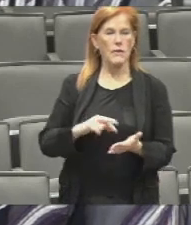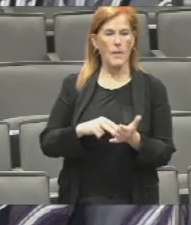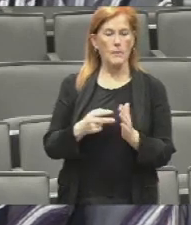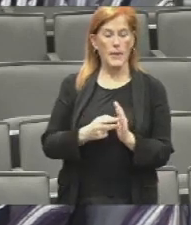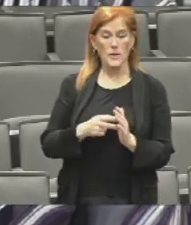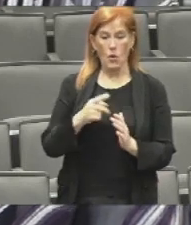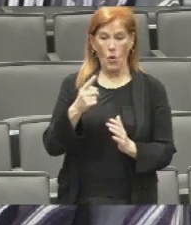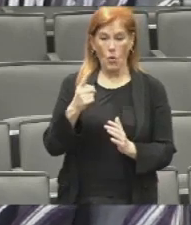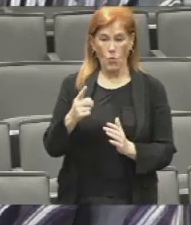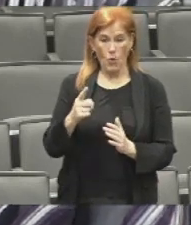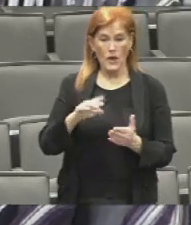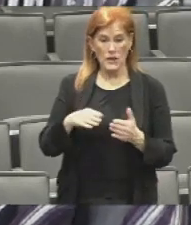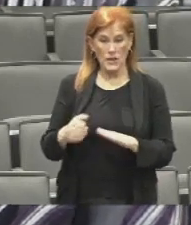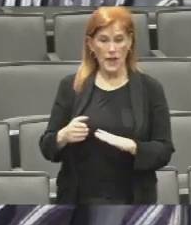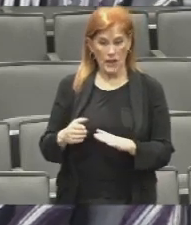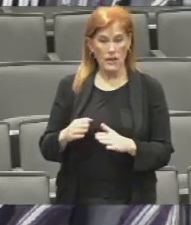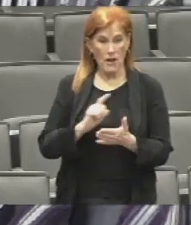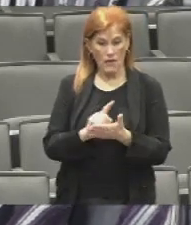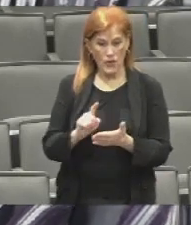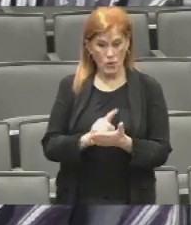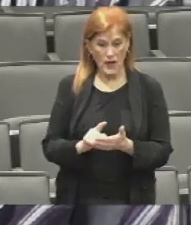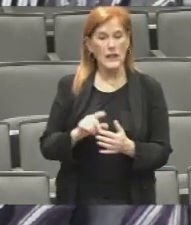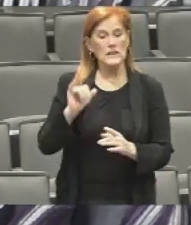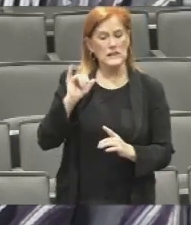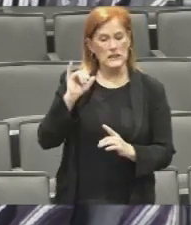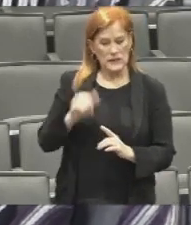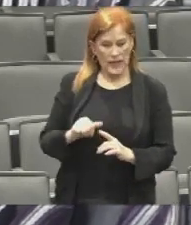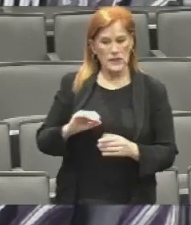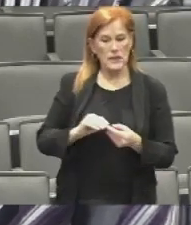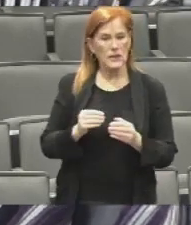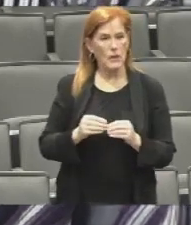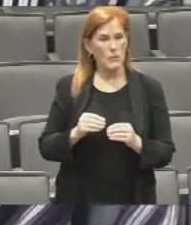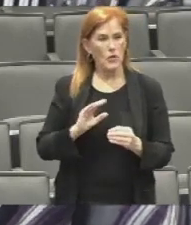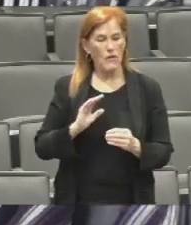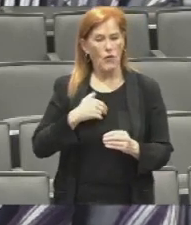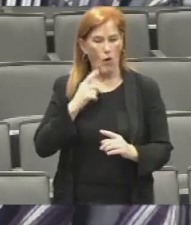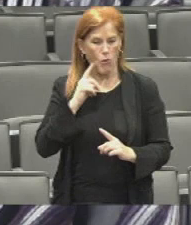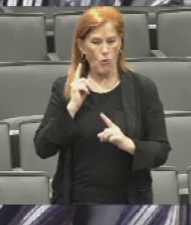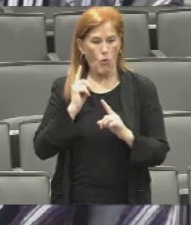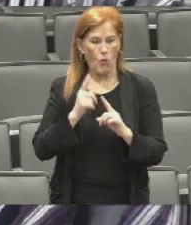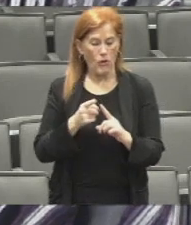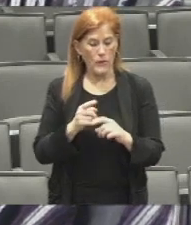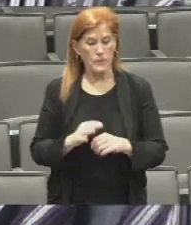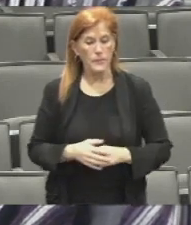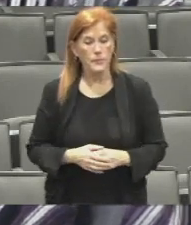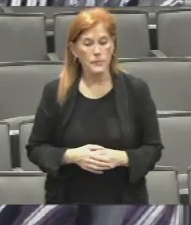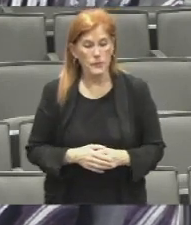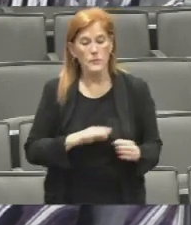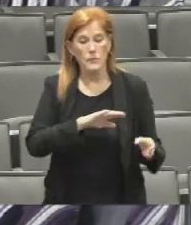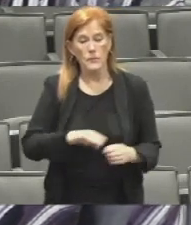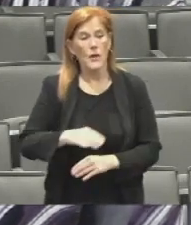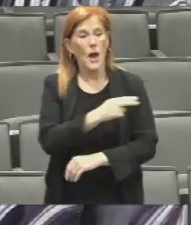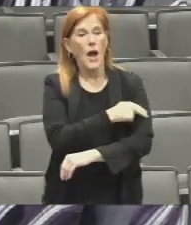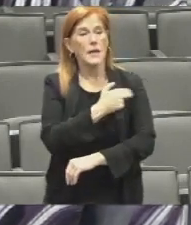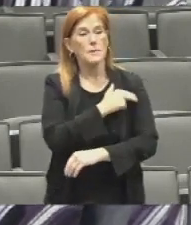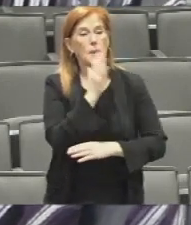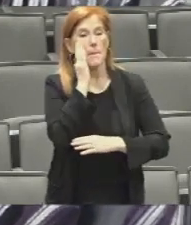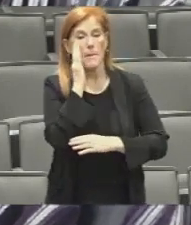week is really what we should go for. When you have hospital beds, the model